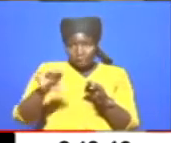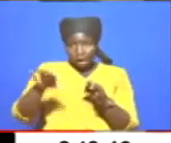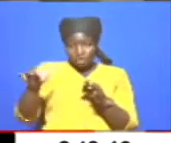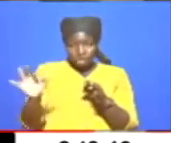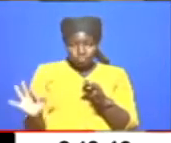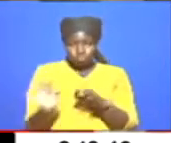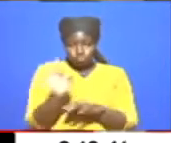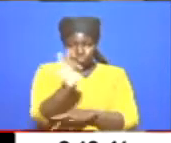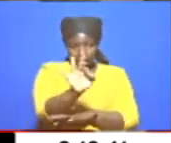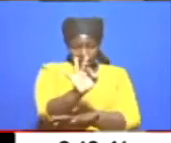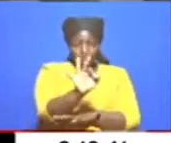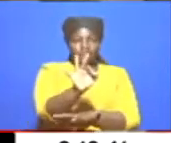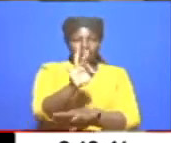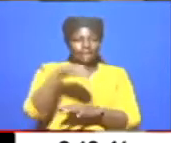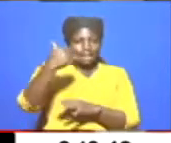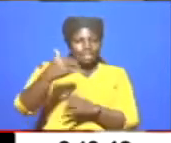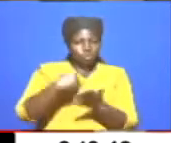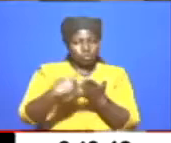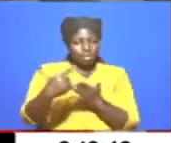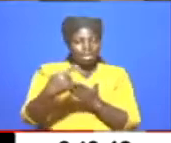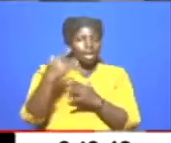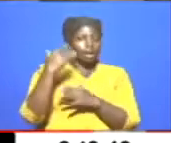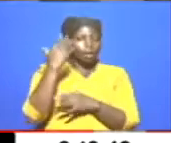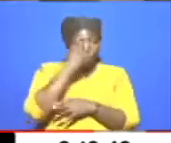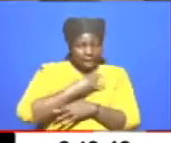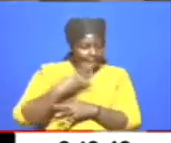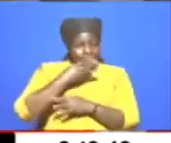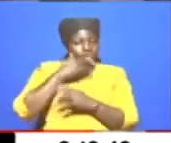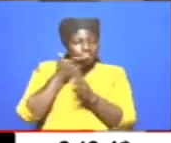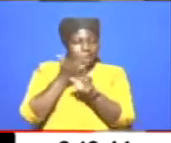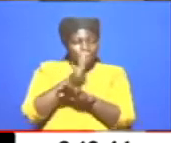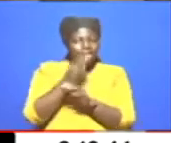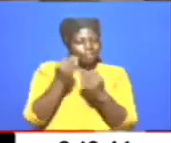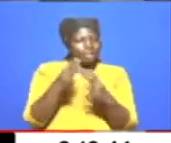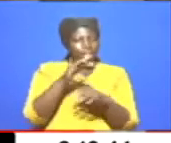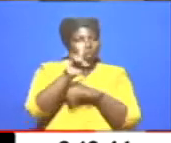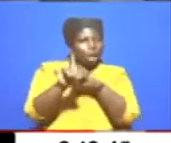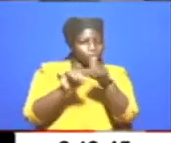week, Wednesday, to answer the many questions surrounding